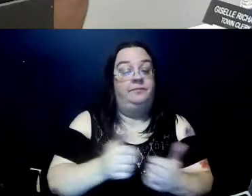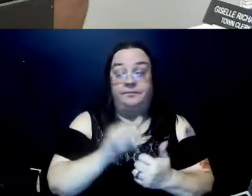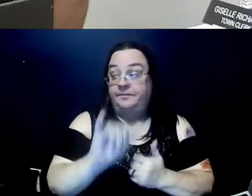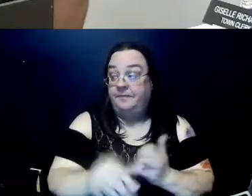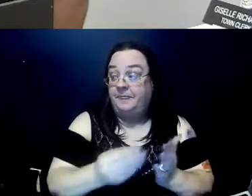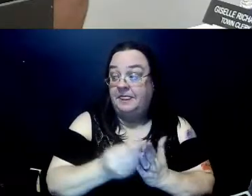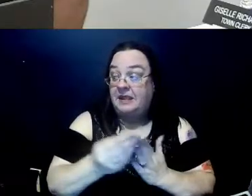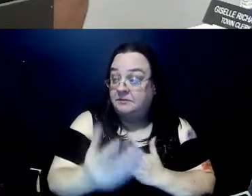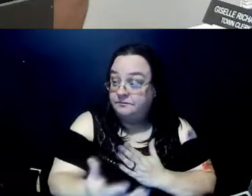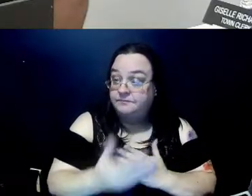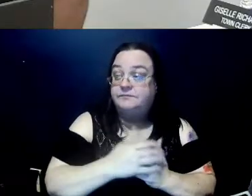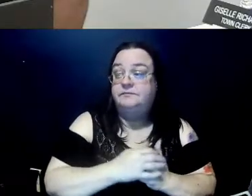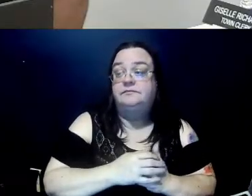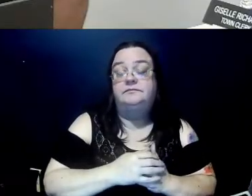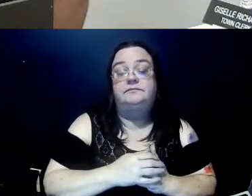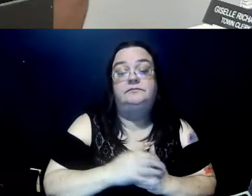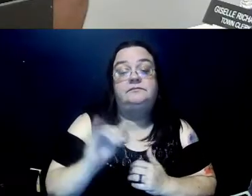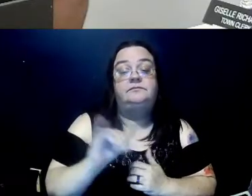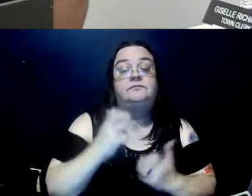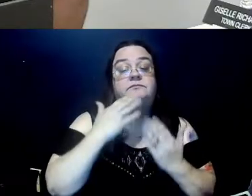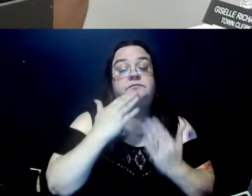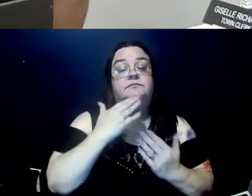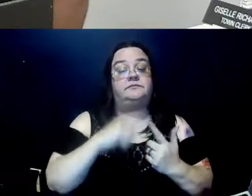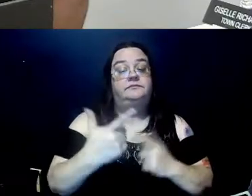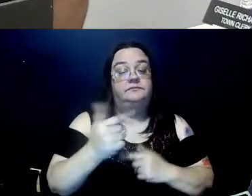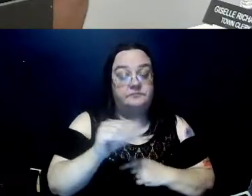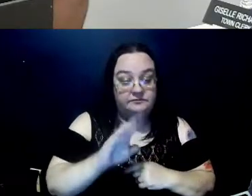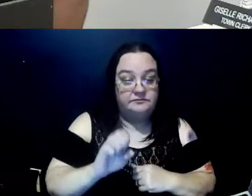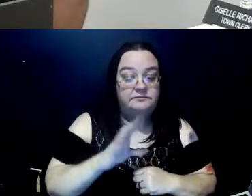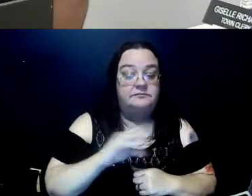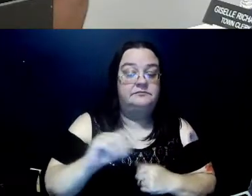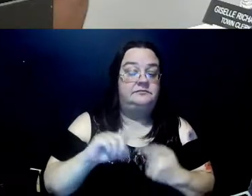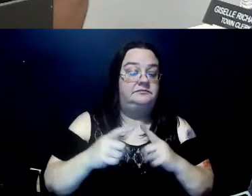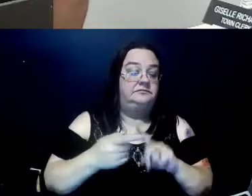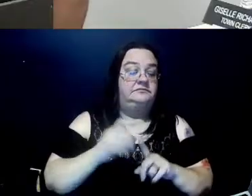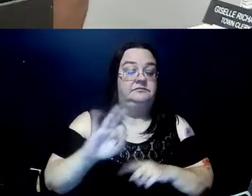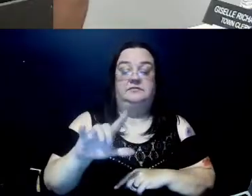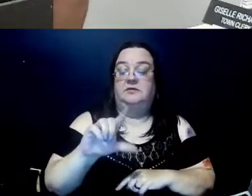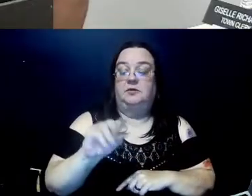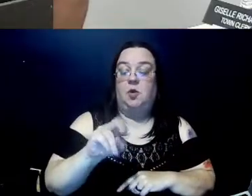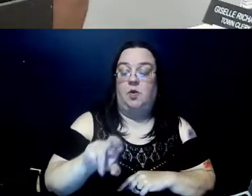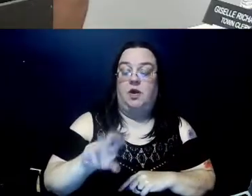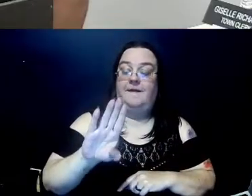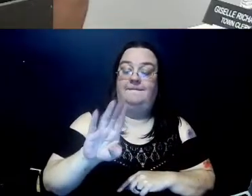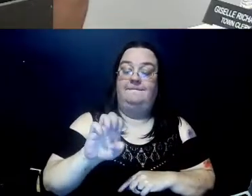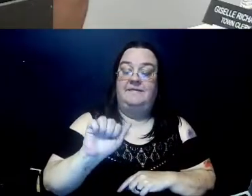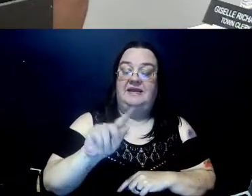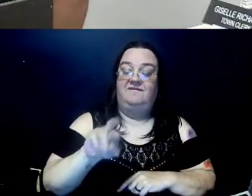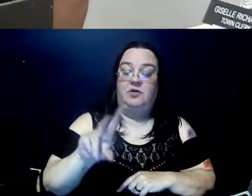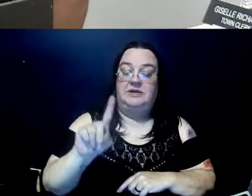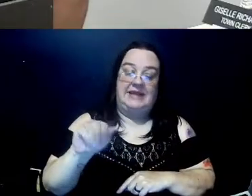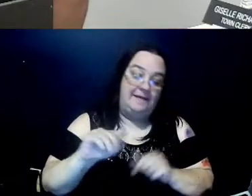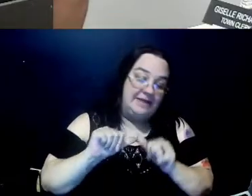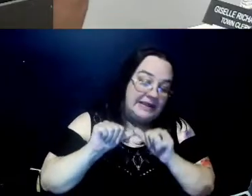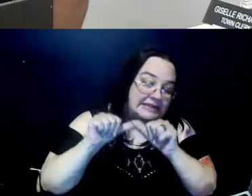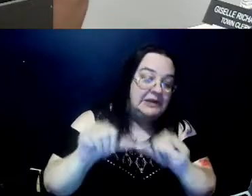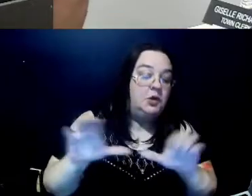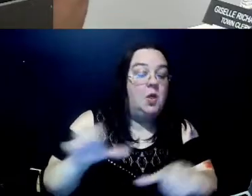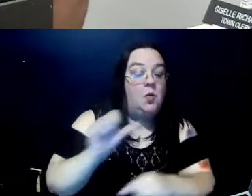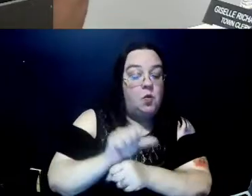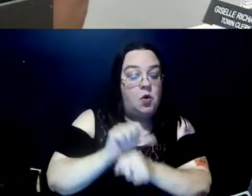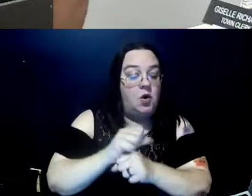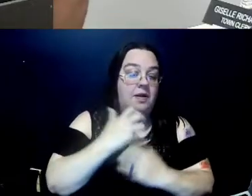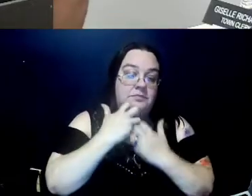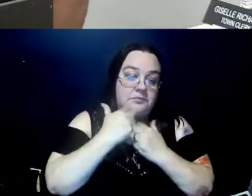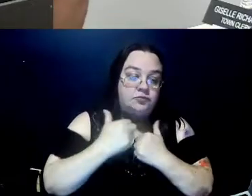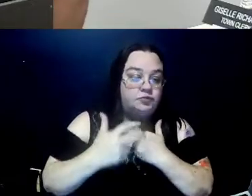purchase, and thank Gabe and the Friends of Lower Beaver Dam for continuing to do the work and preserving our green spaces.